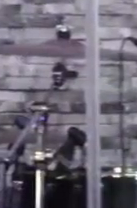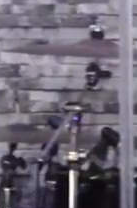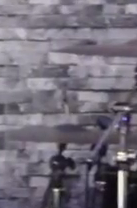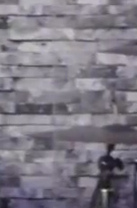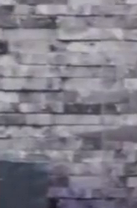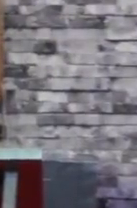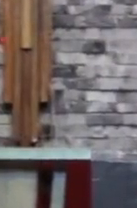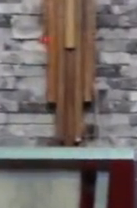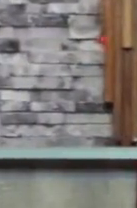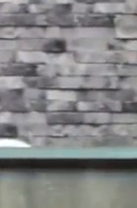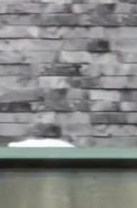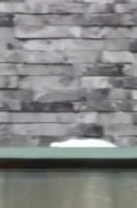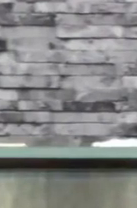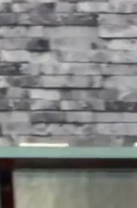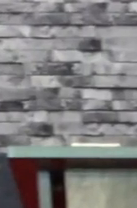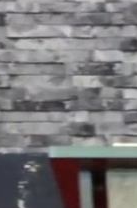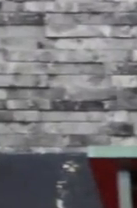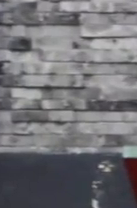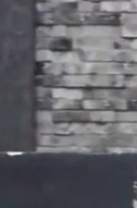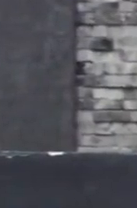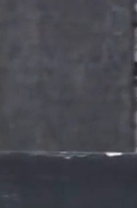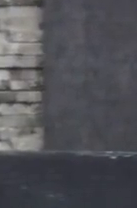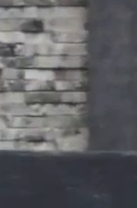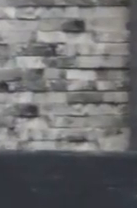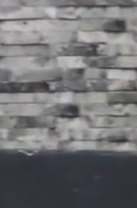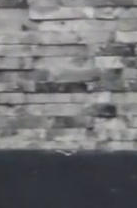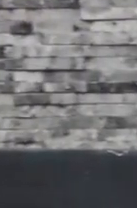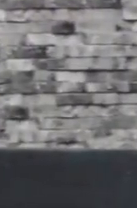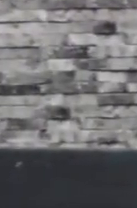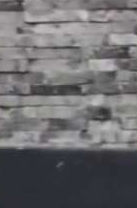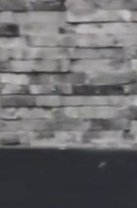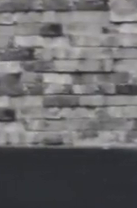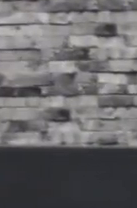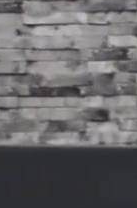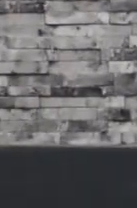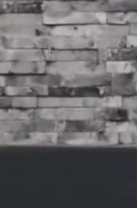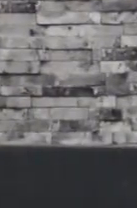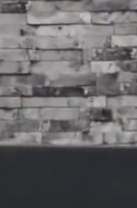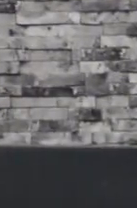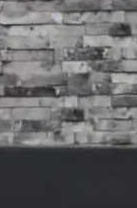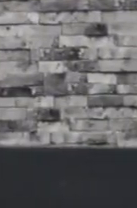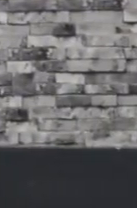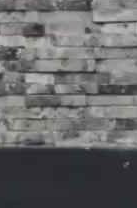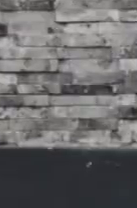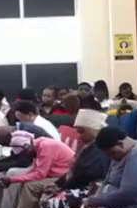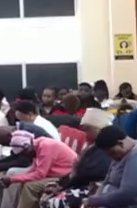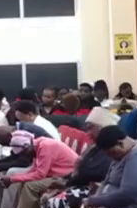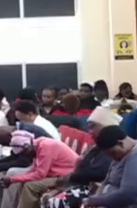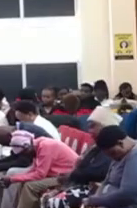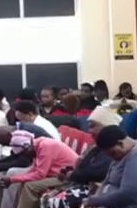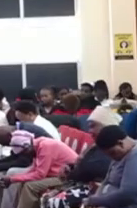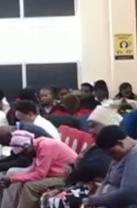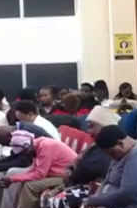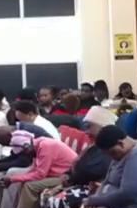I need to be able to notice ningependa niweze kujua those